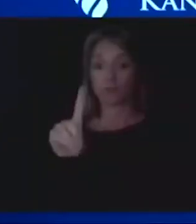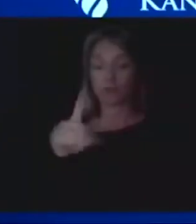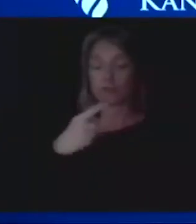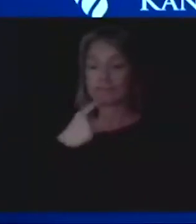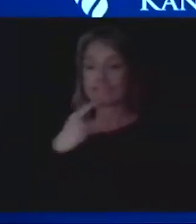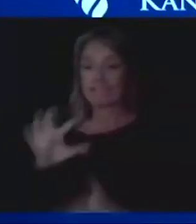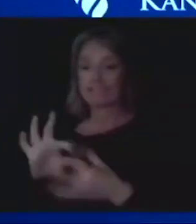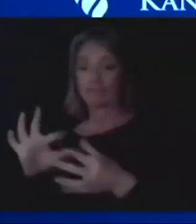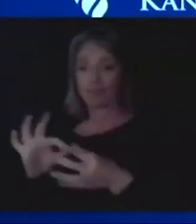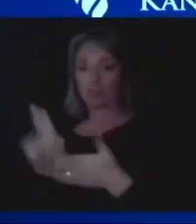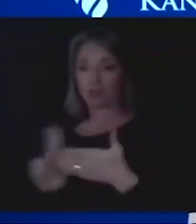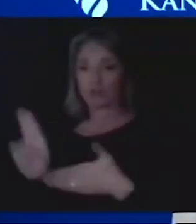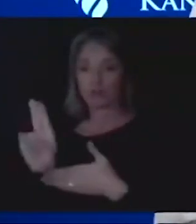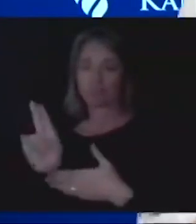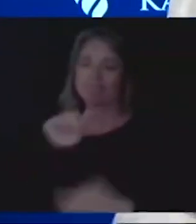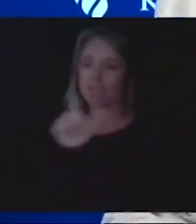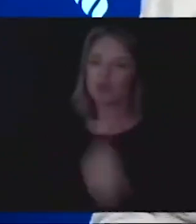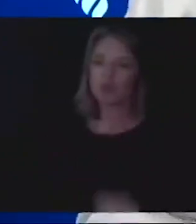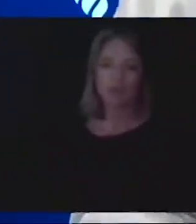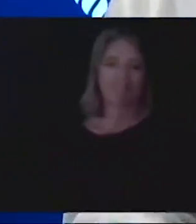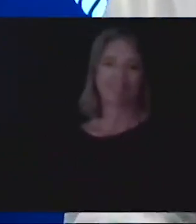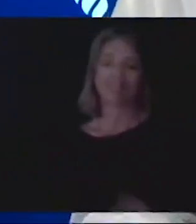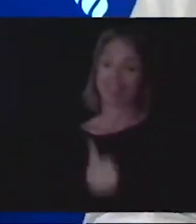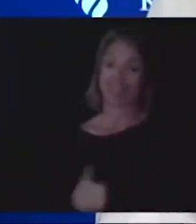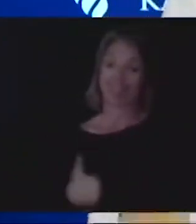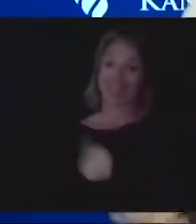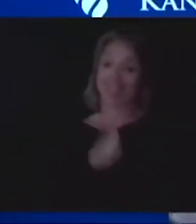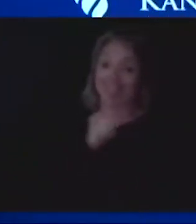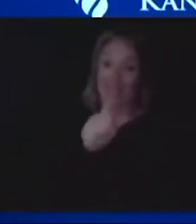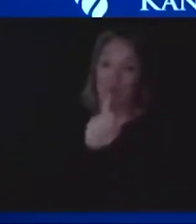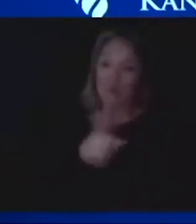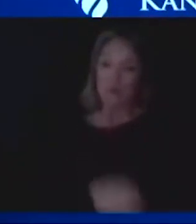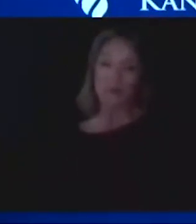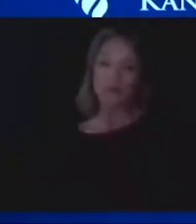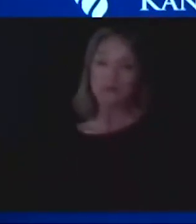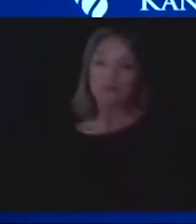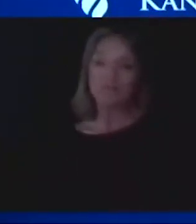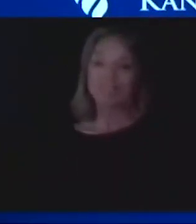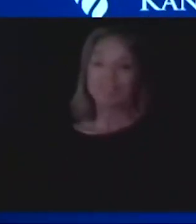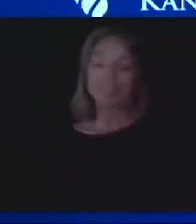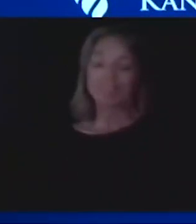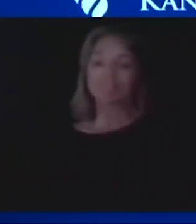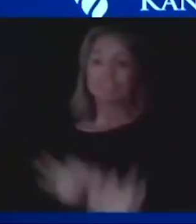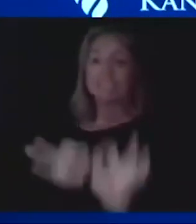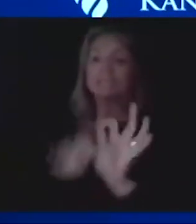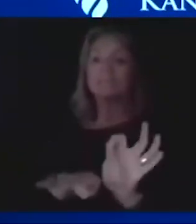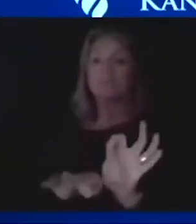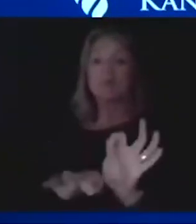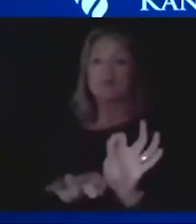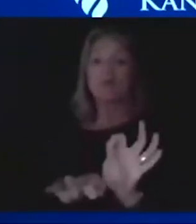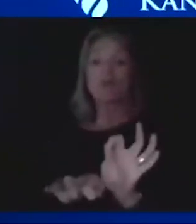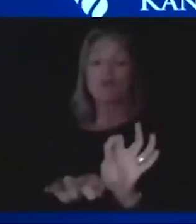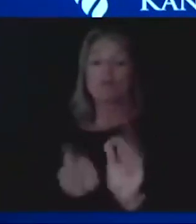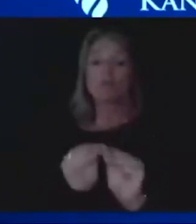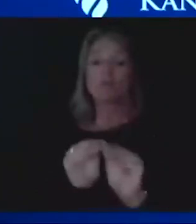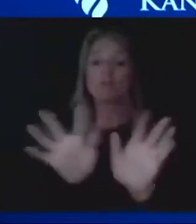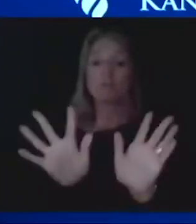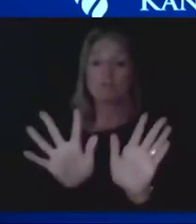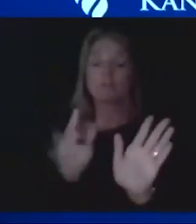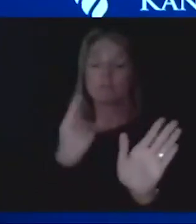not true. No, I'm sorry, it's just not true. So here's the simple reality, and we've said this so many times, Hawkeye.